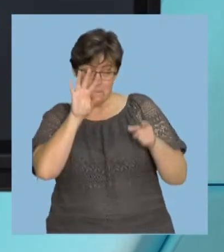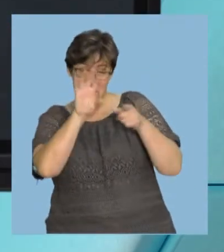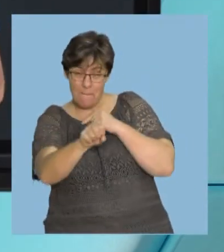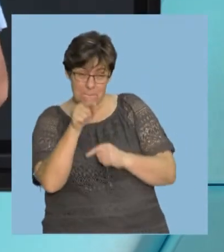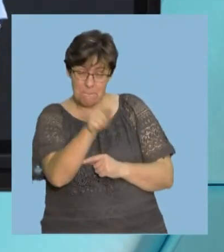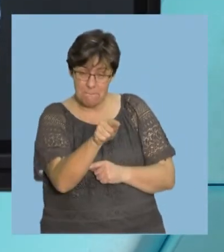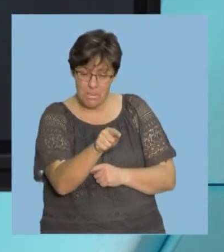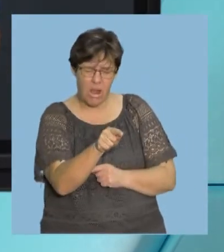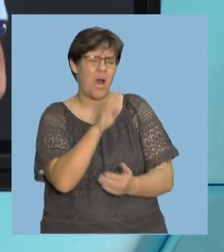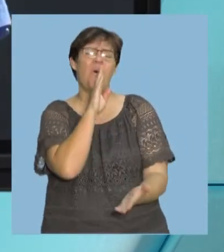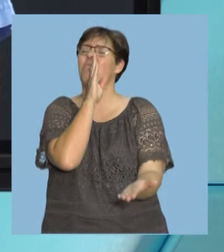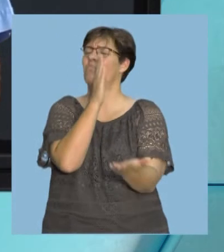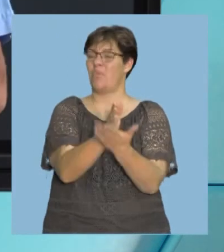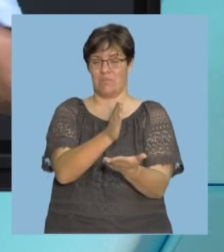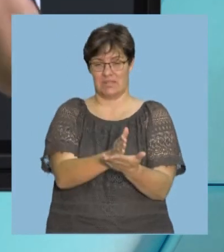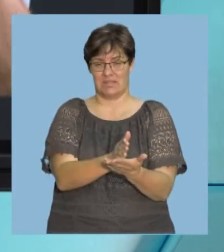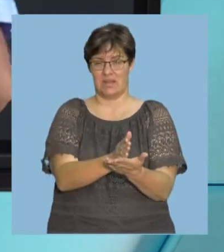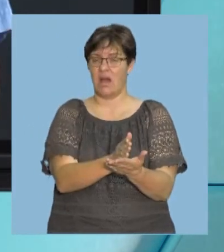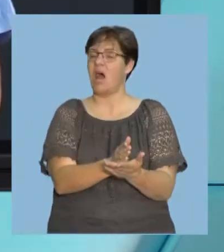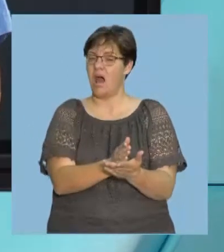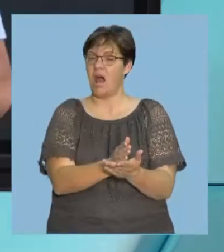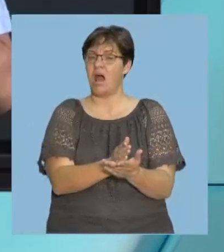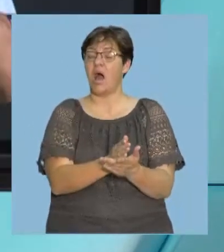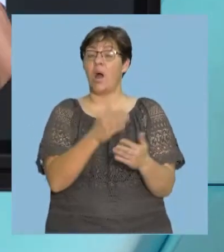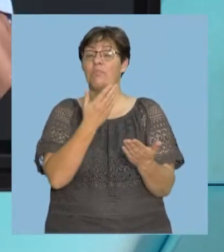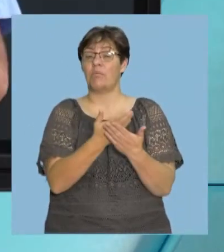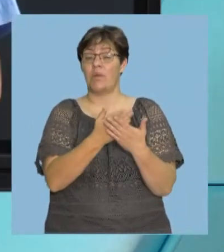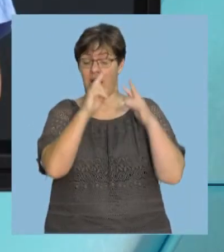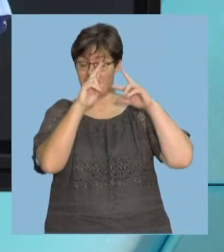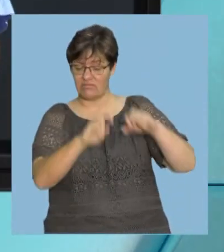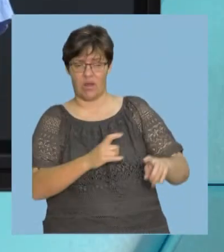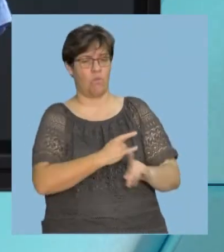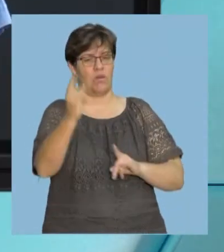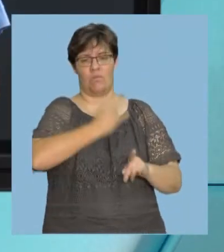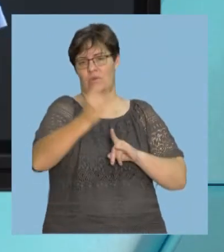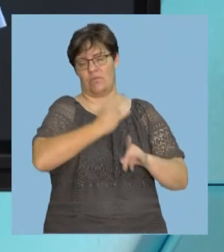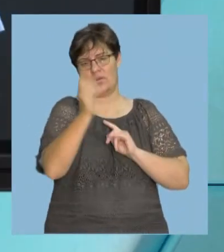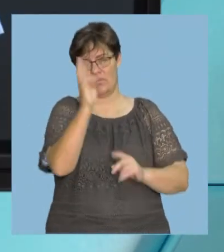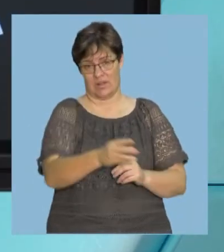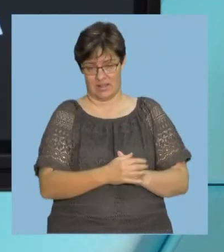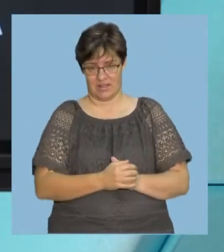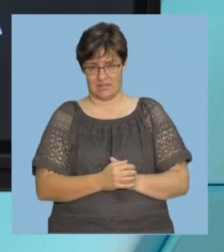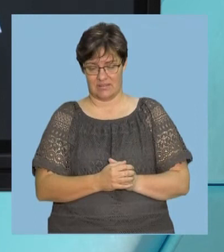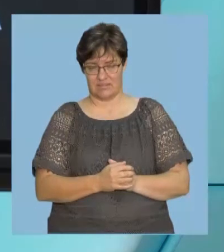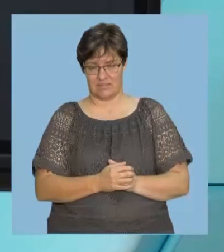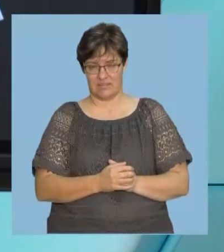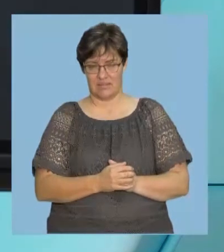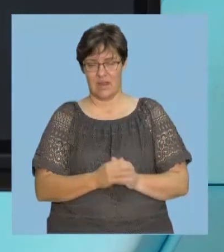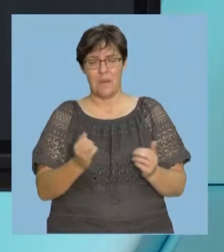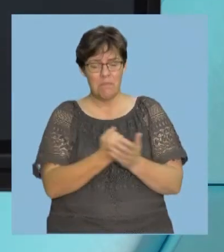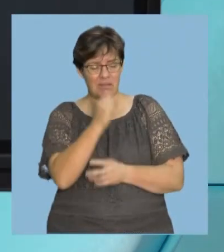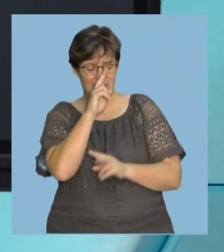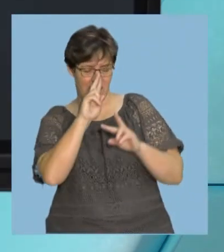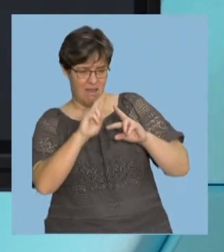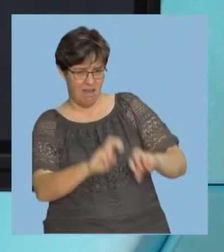means and how to determine it, I promise you, you will win at your probability investigations. We're going